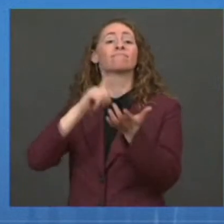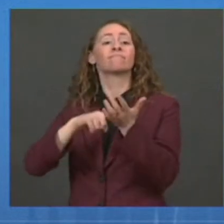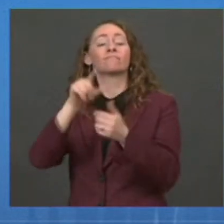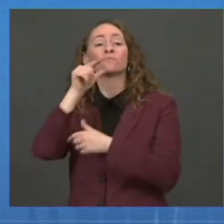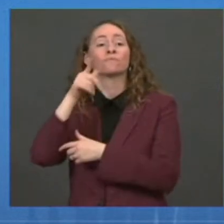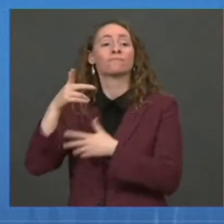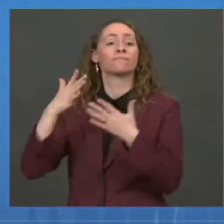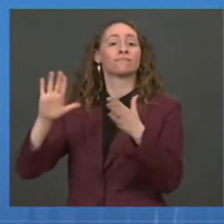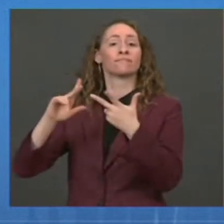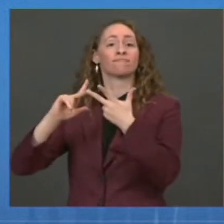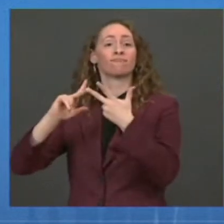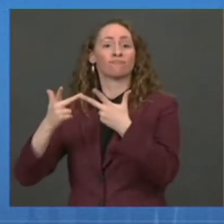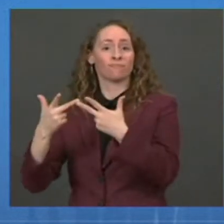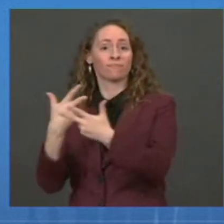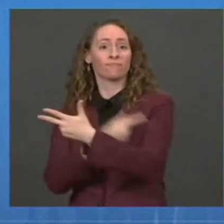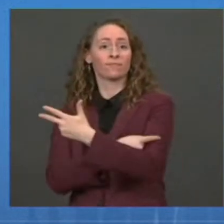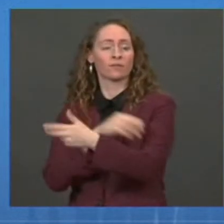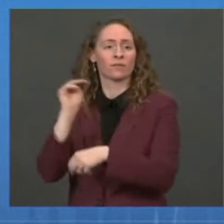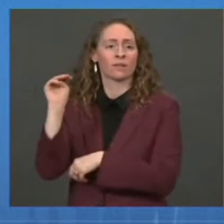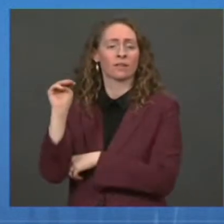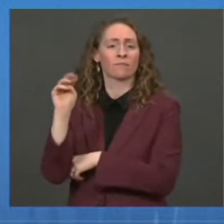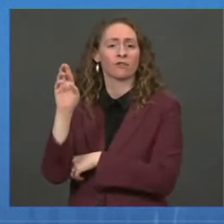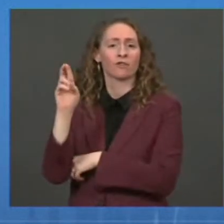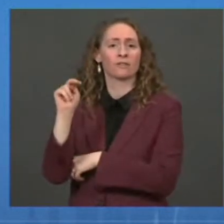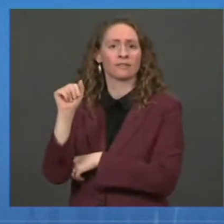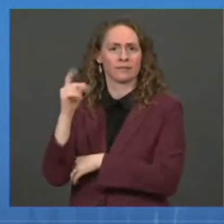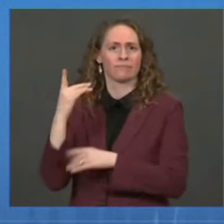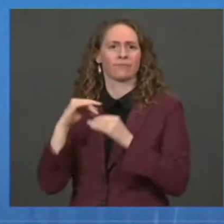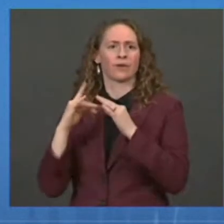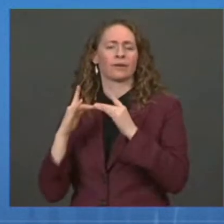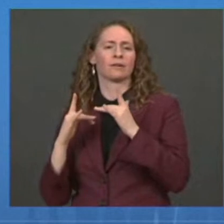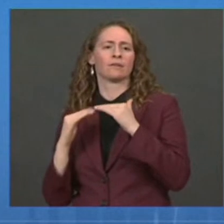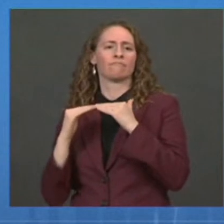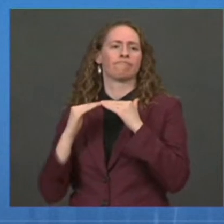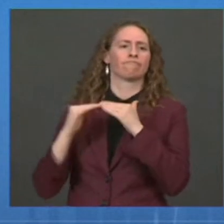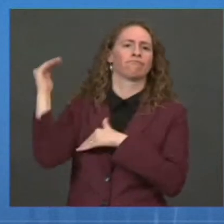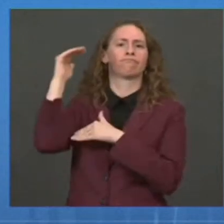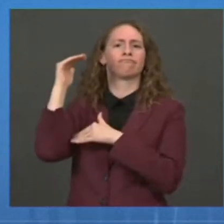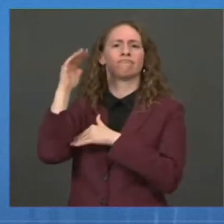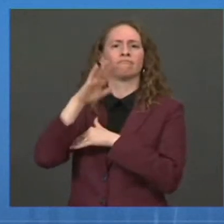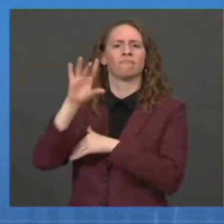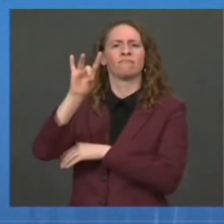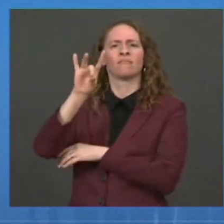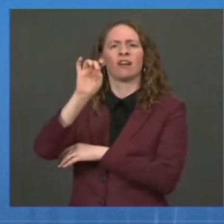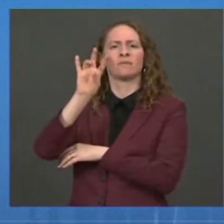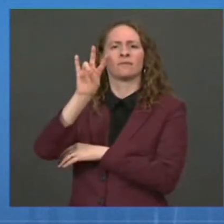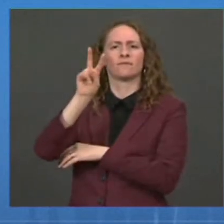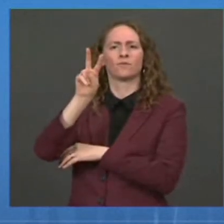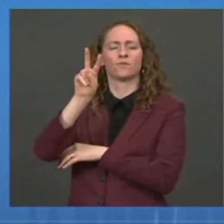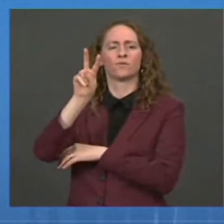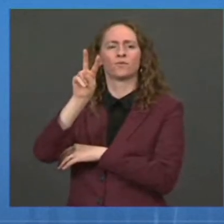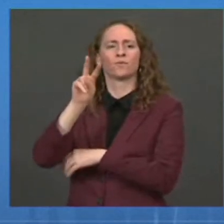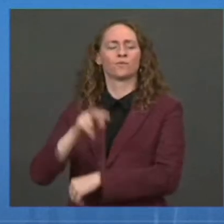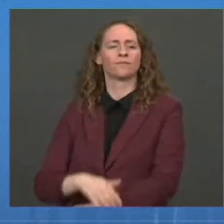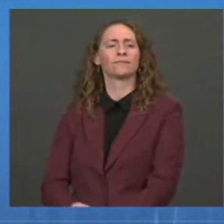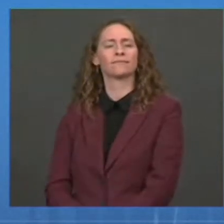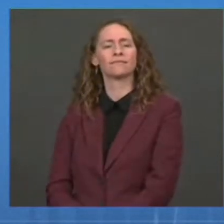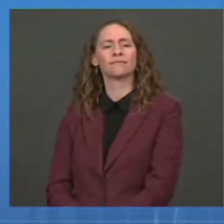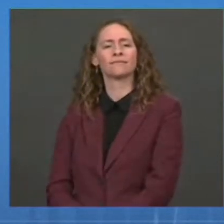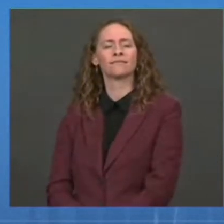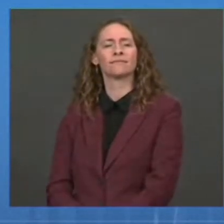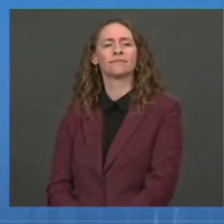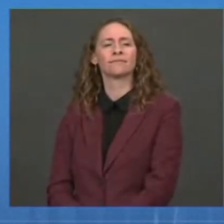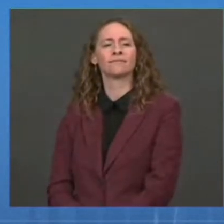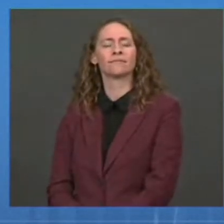it goes way up to 872, much higher than the actual peak following the second